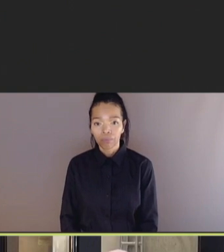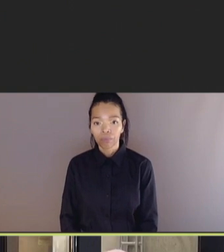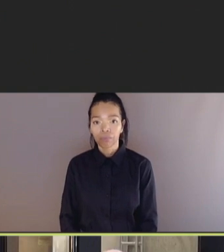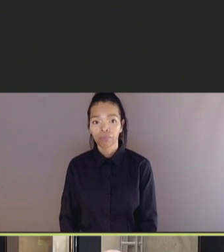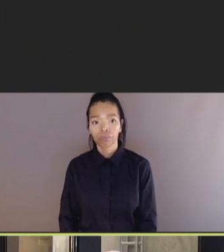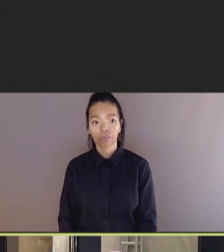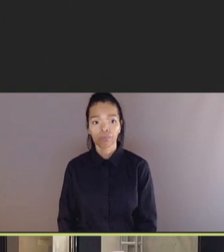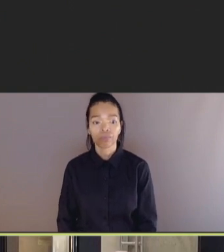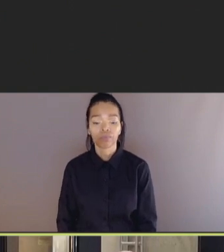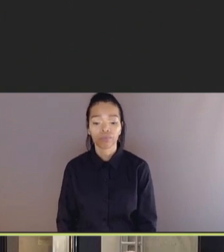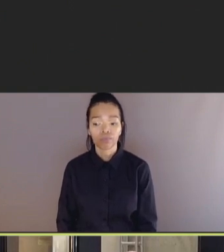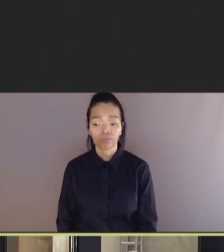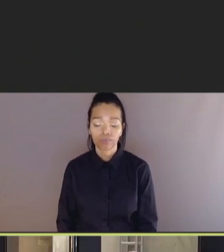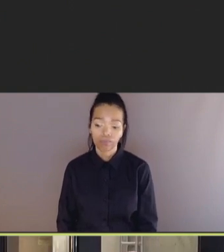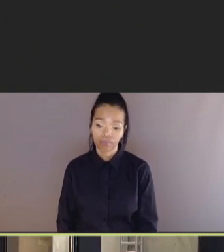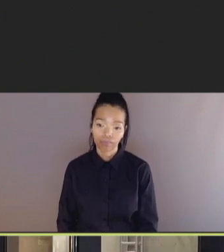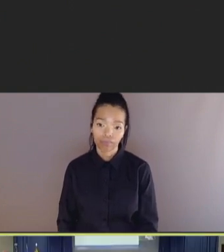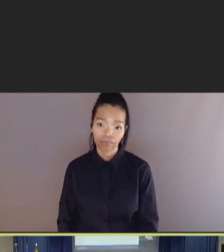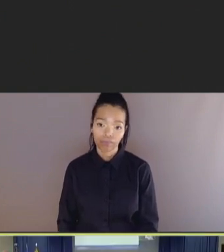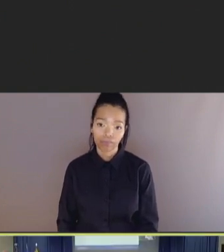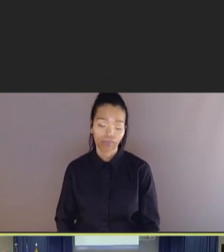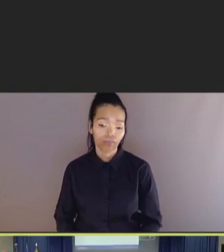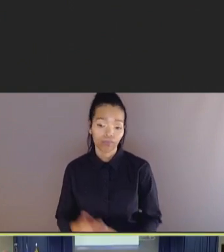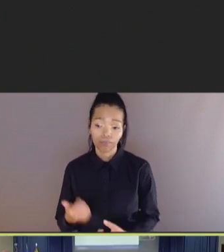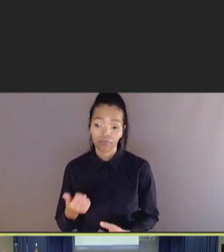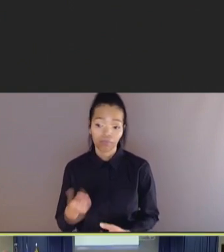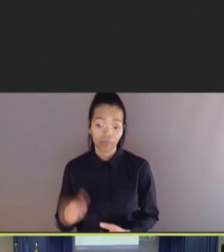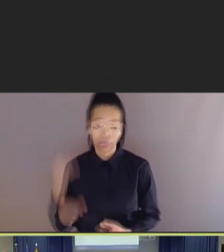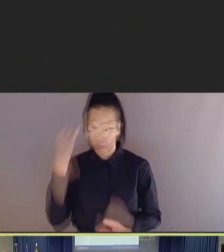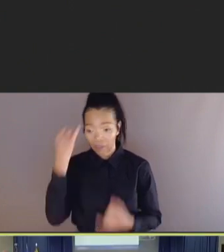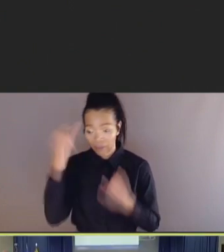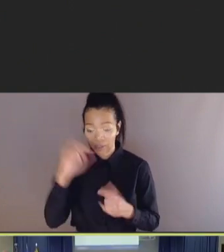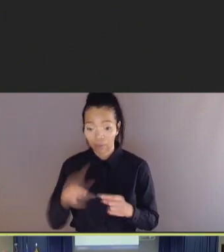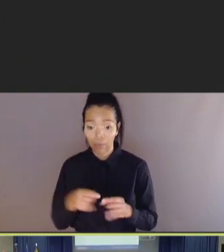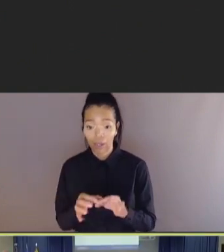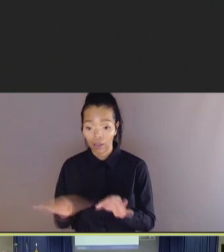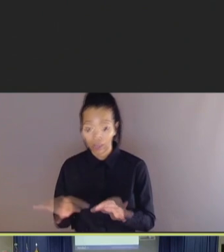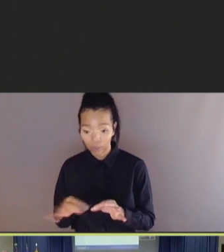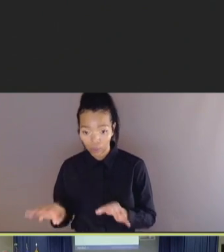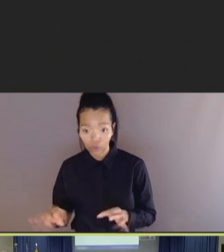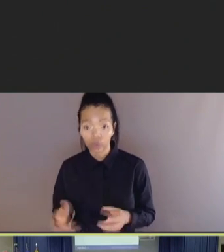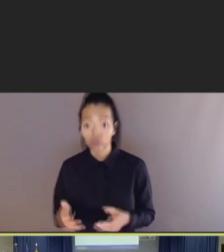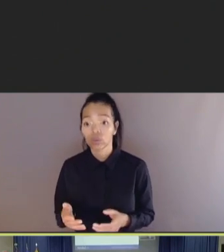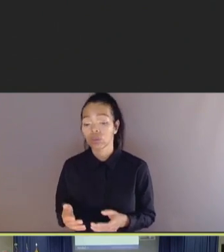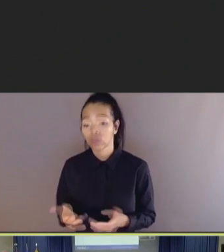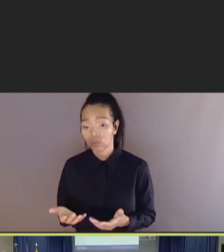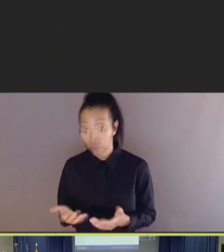Any thoughts about goal 1 language, or what's currently goal 1 language?